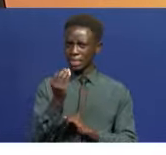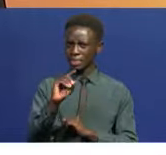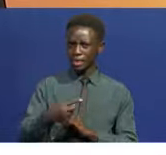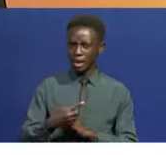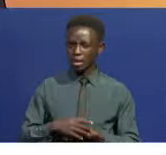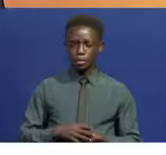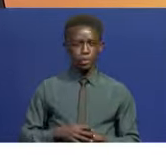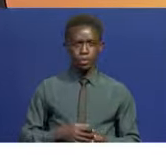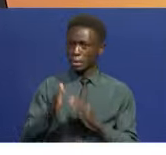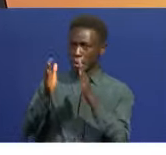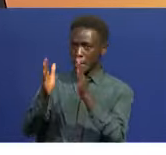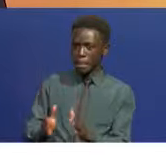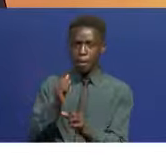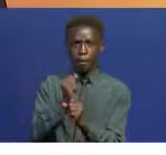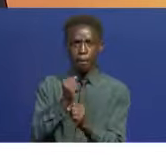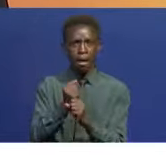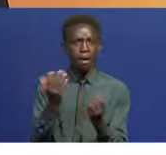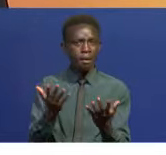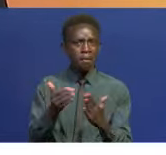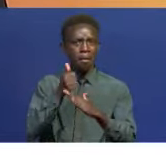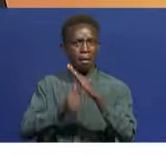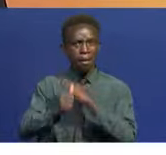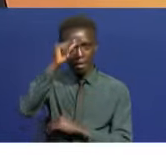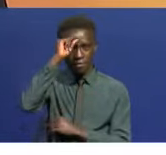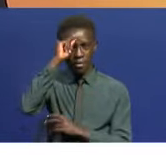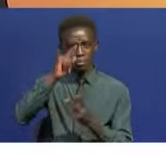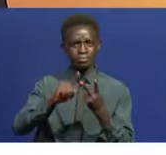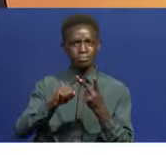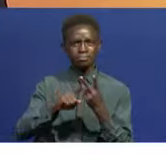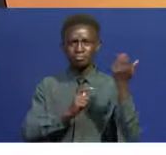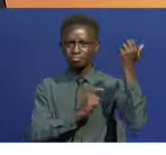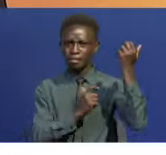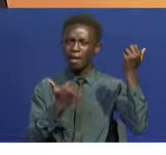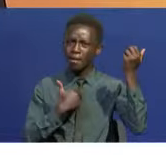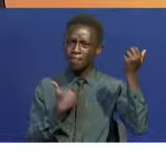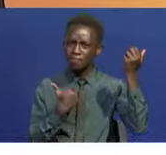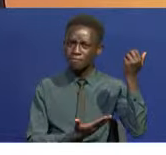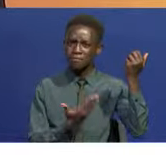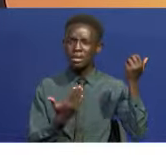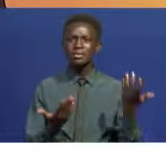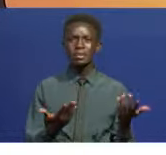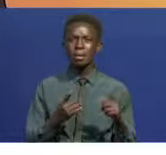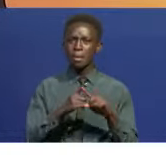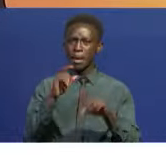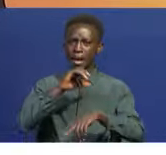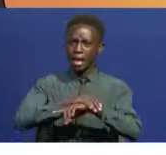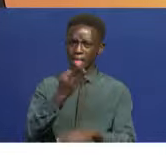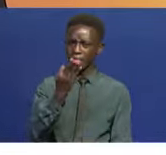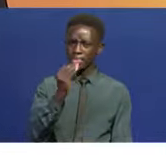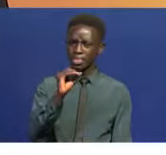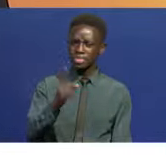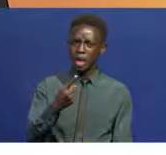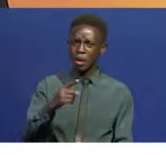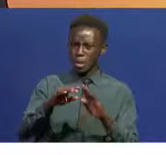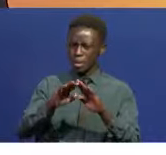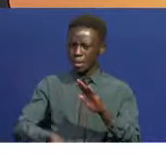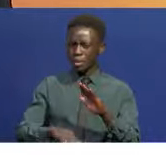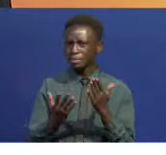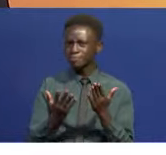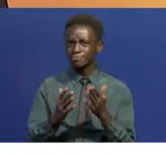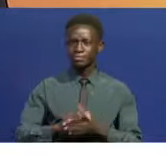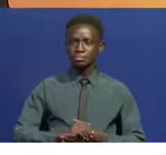by the government, earns from the government, carries a gun, and still is earning less than 30,000. And I